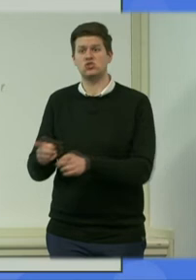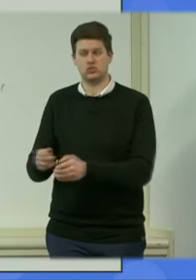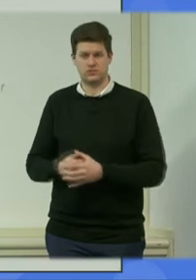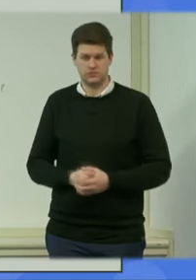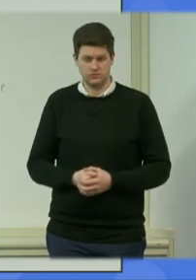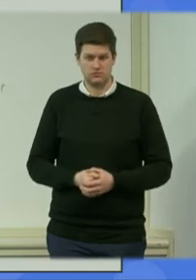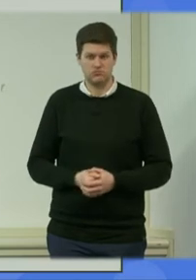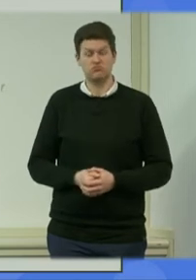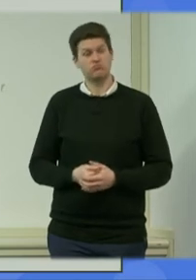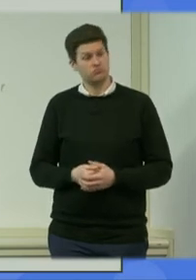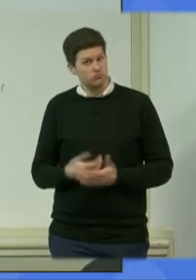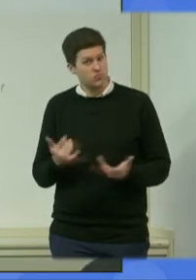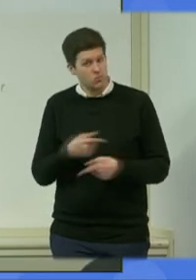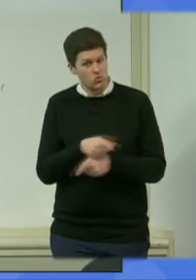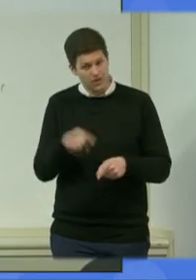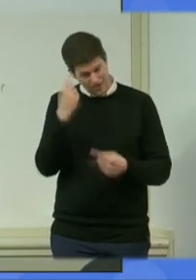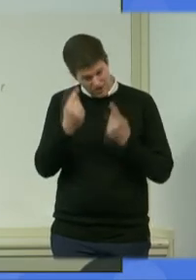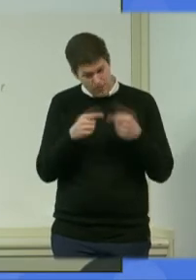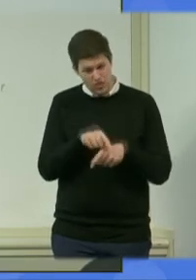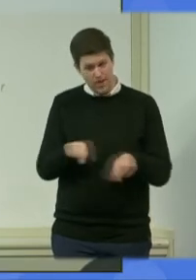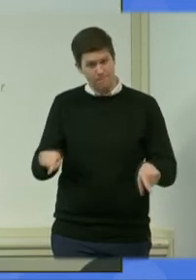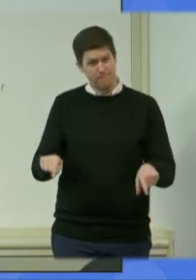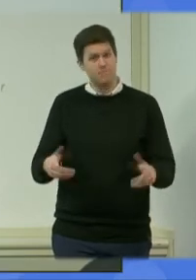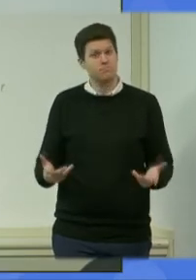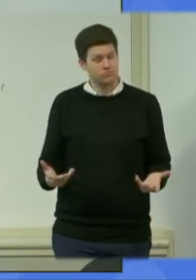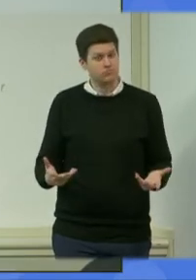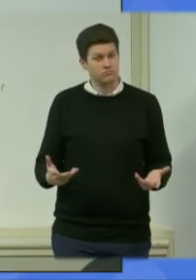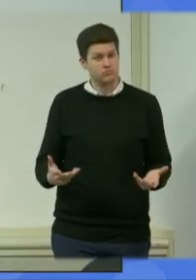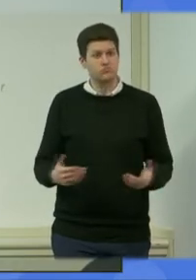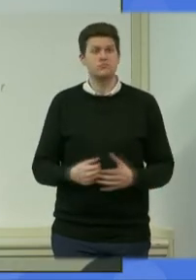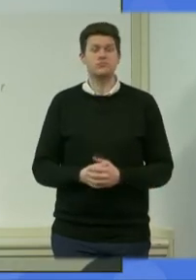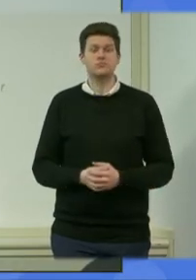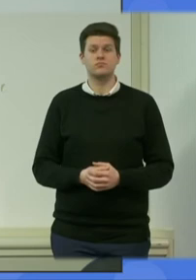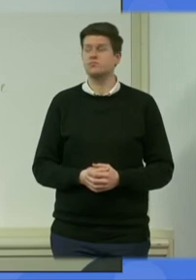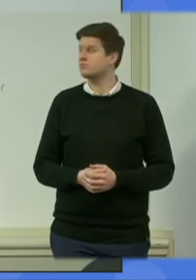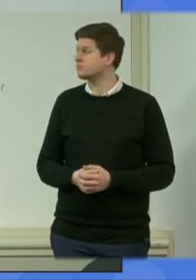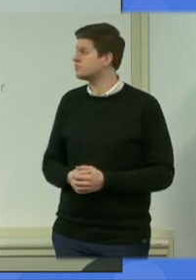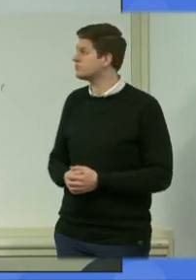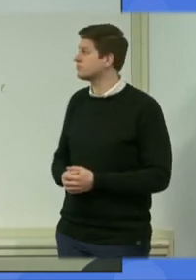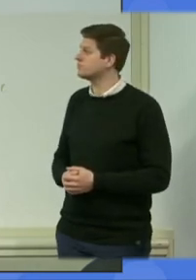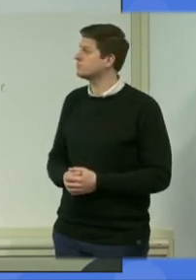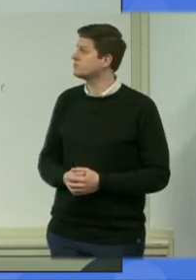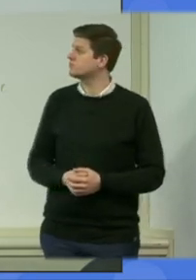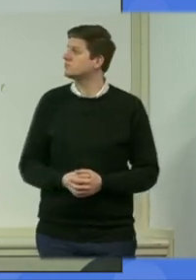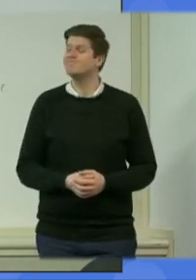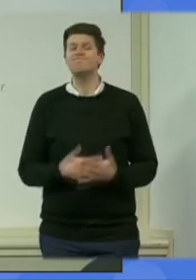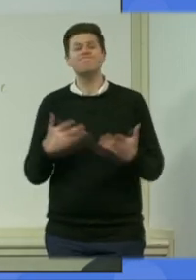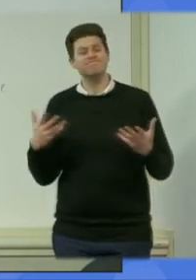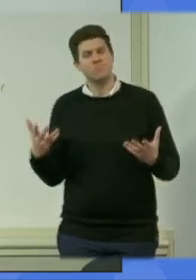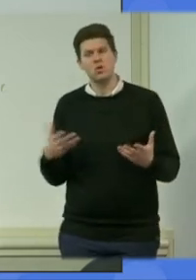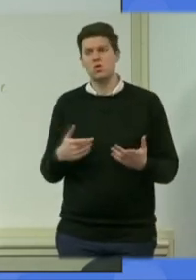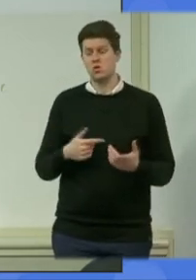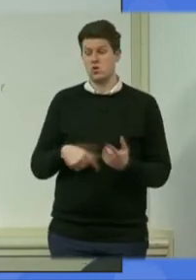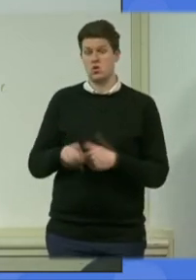look at if you were looking at starting from scratch in terms of our tax system. What we wanted to do, so as I say, as a think tank,